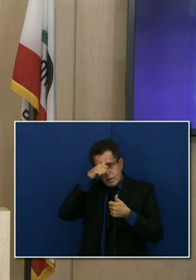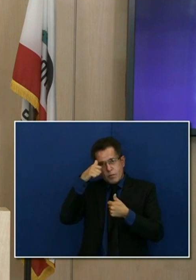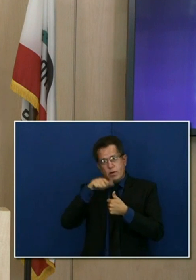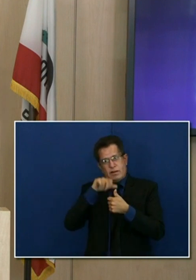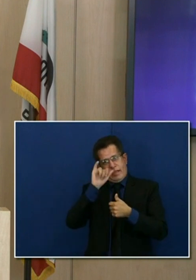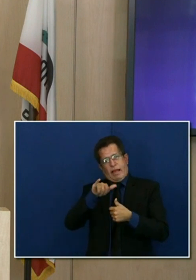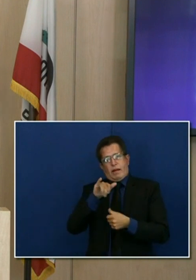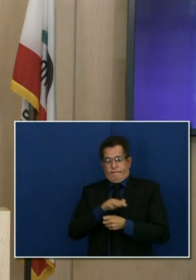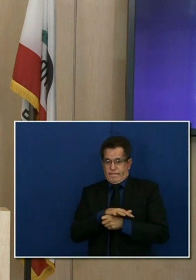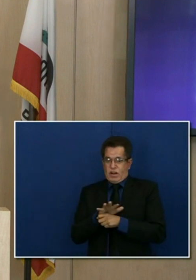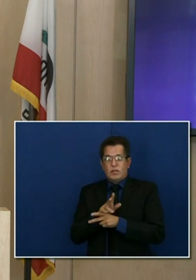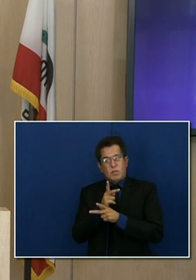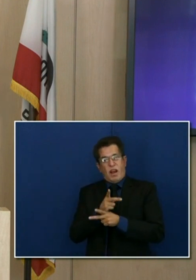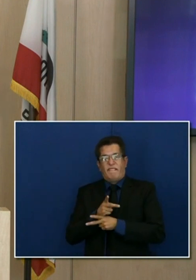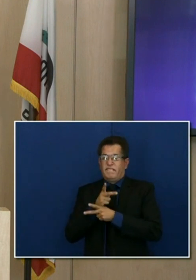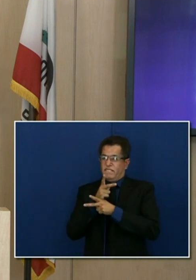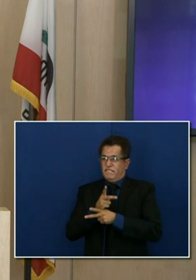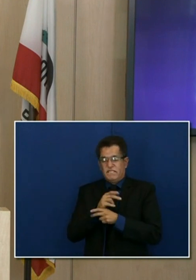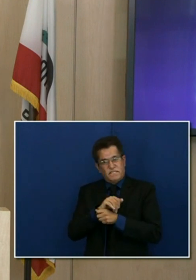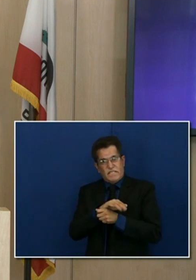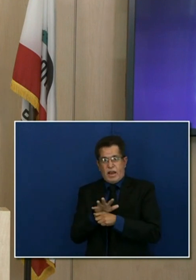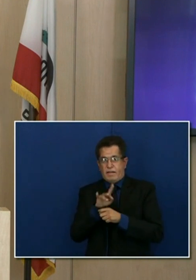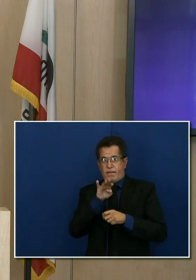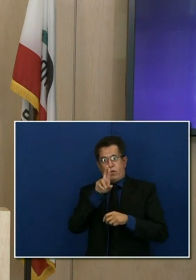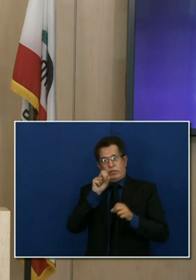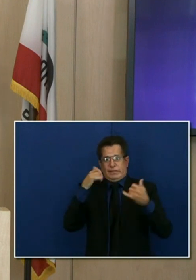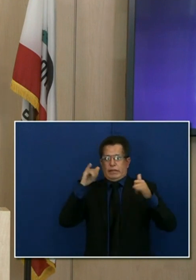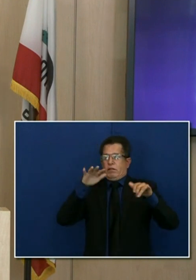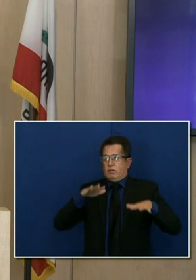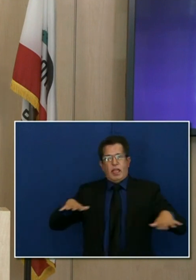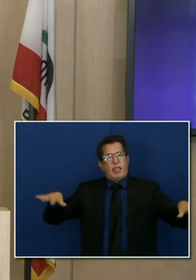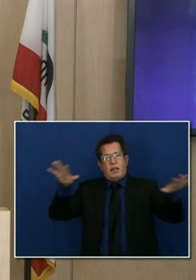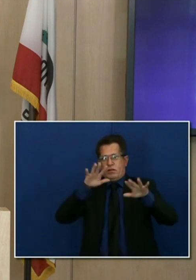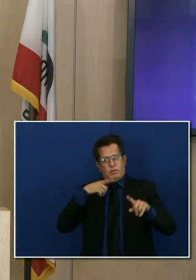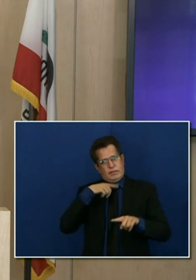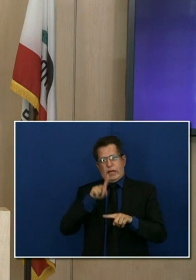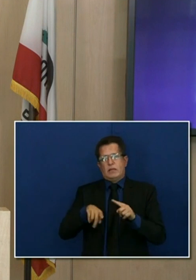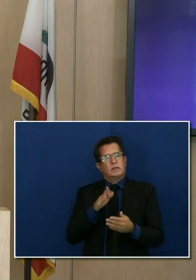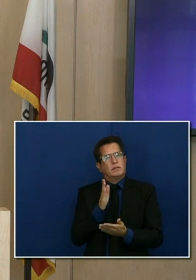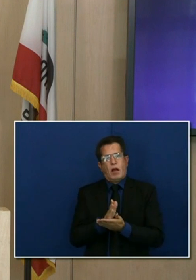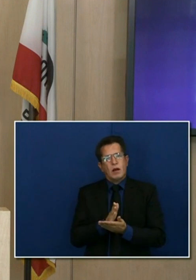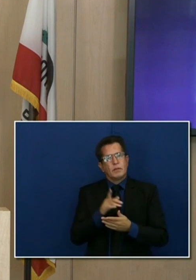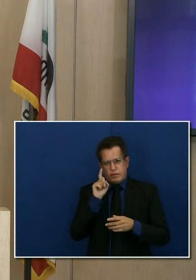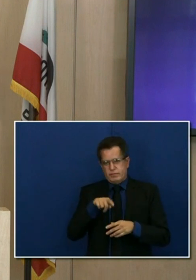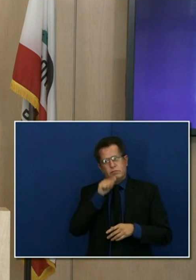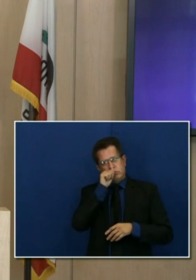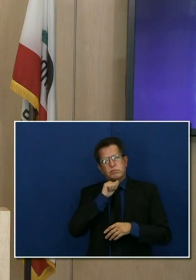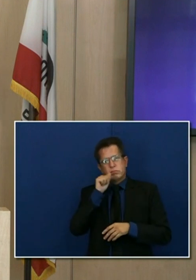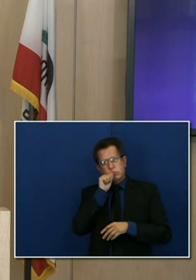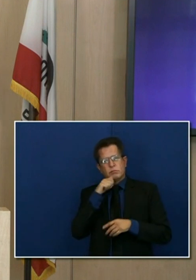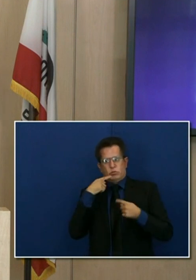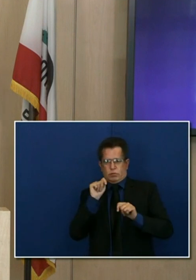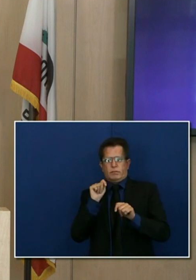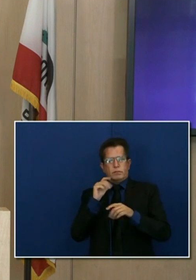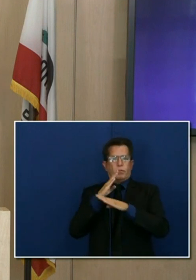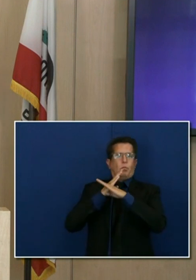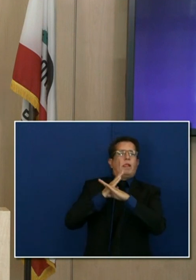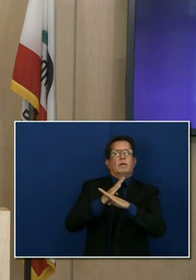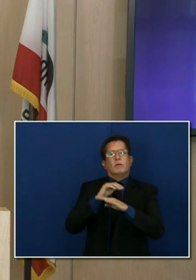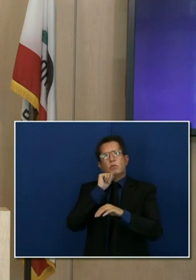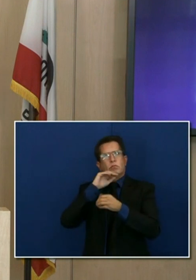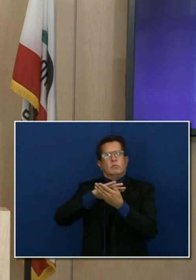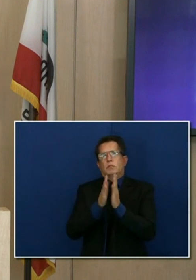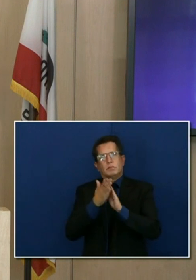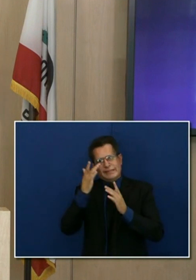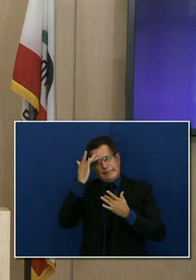the virus is still out there and that we couldn't relax our vigilance against it.